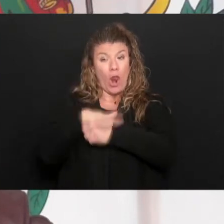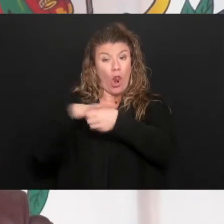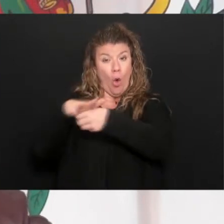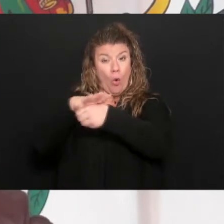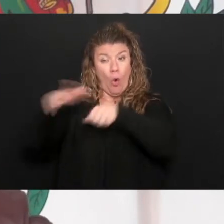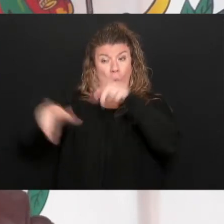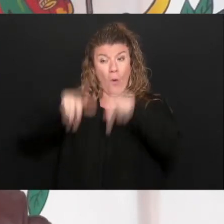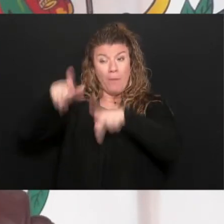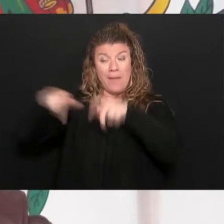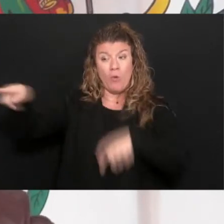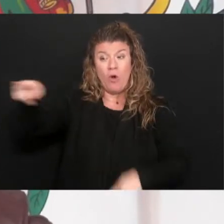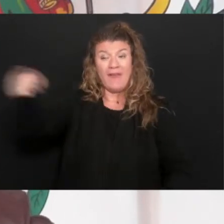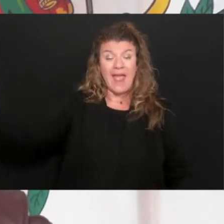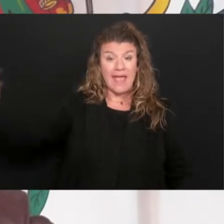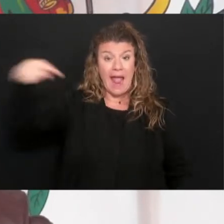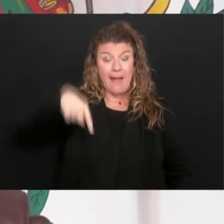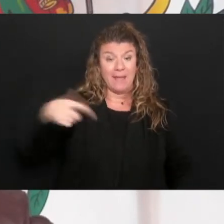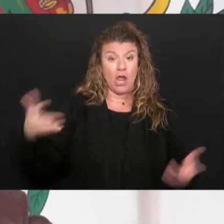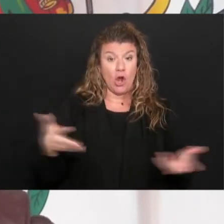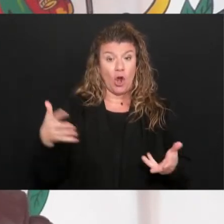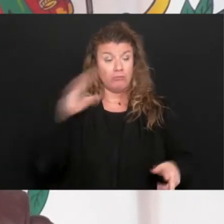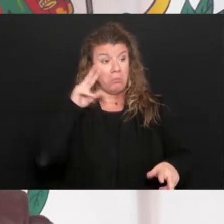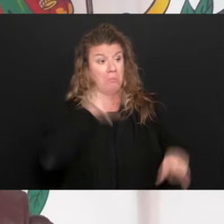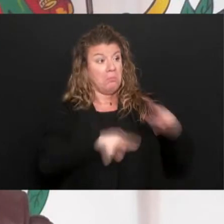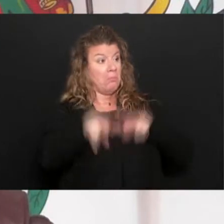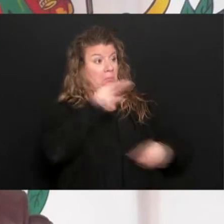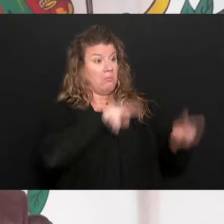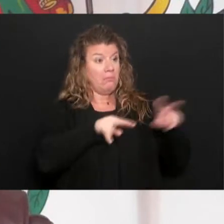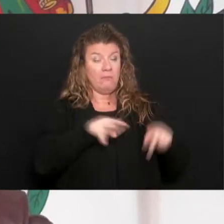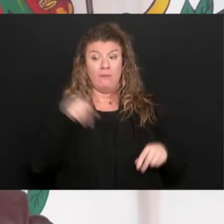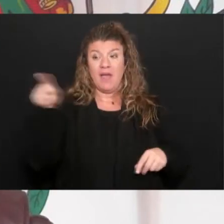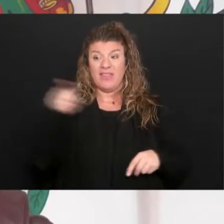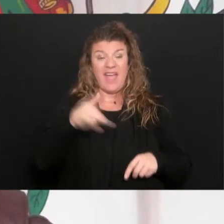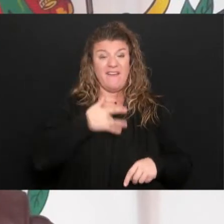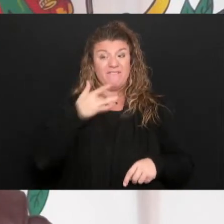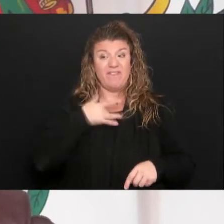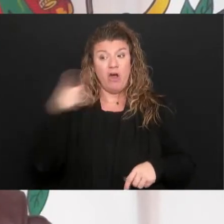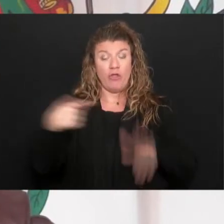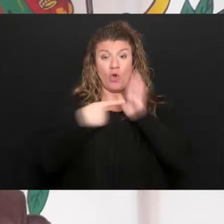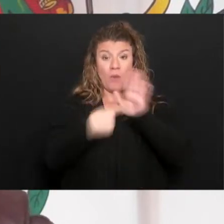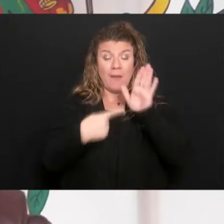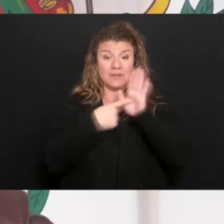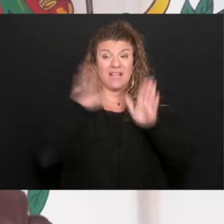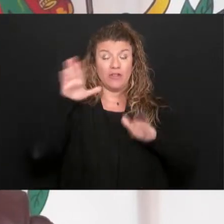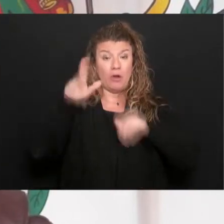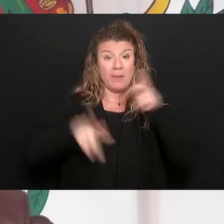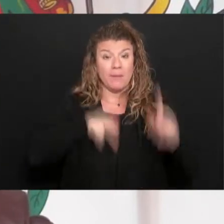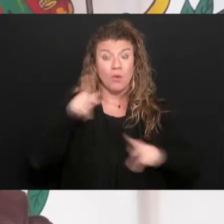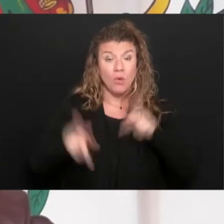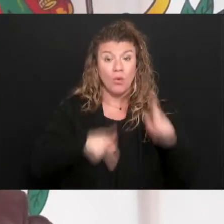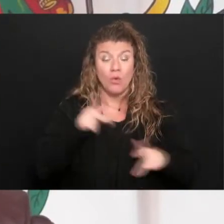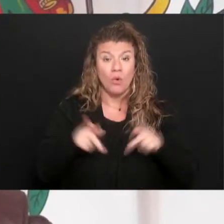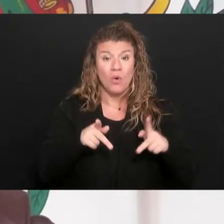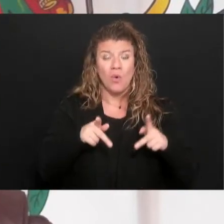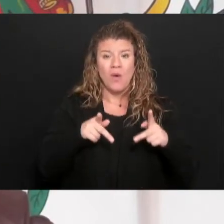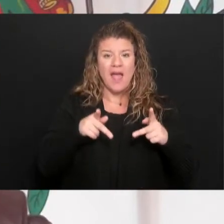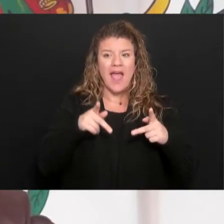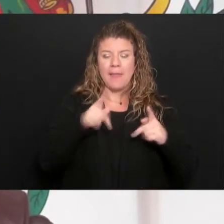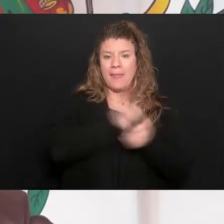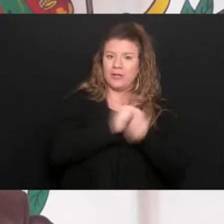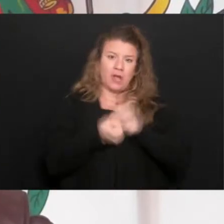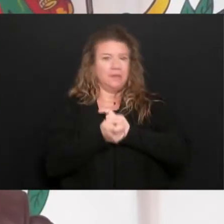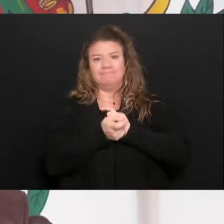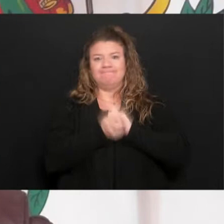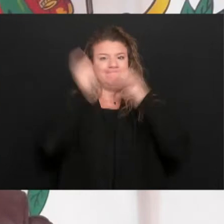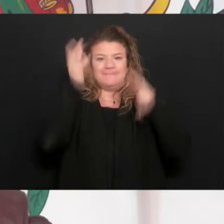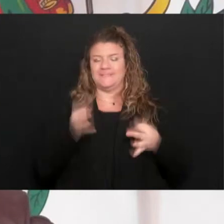that came and really felt like they're representing their folks, and then now all of a sudden they switch channels and go